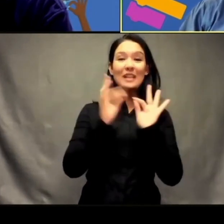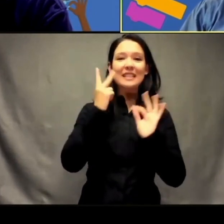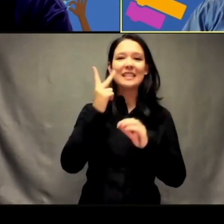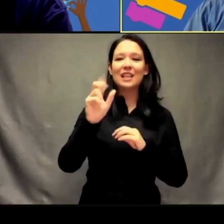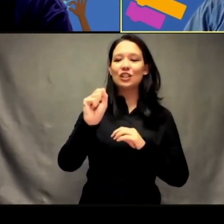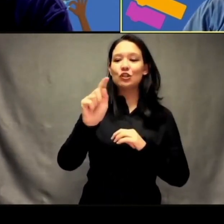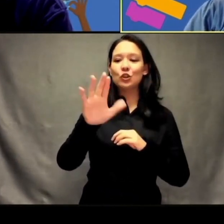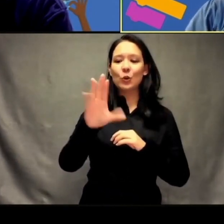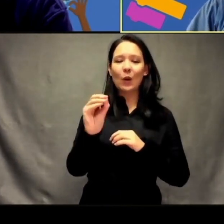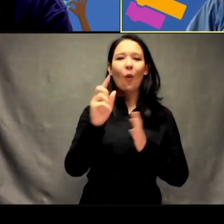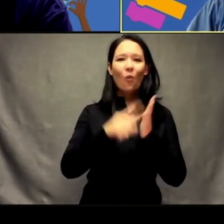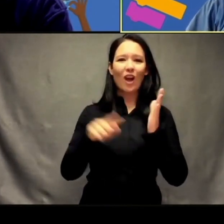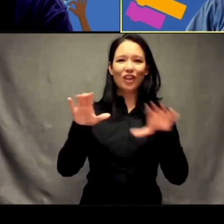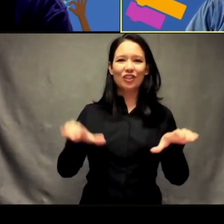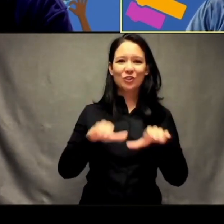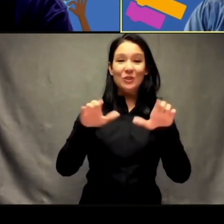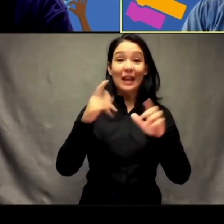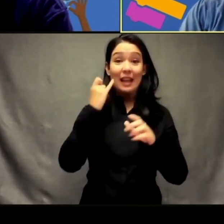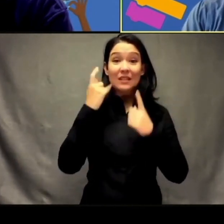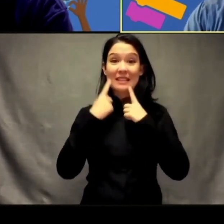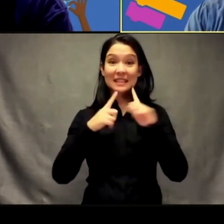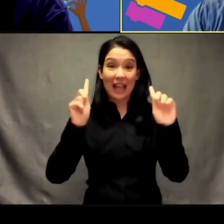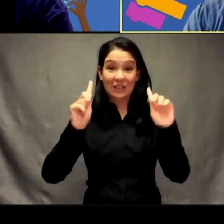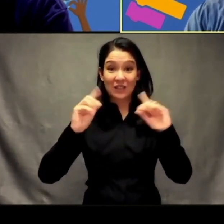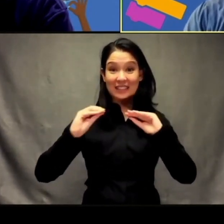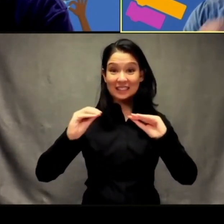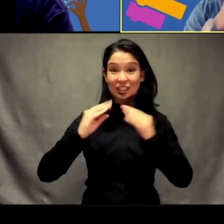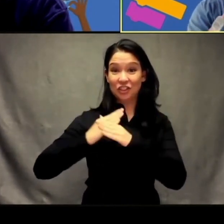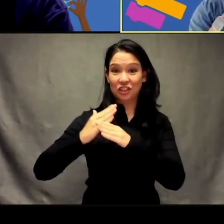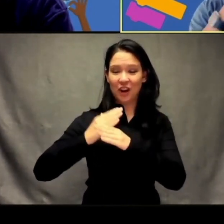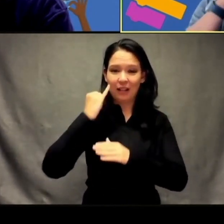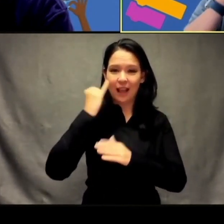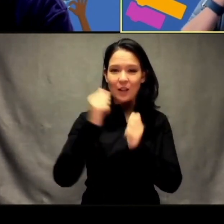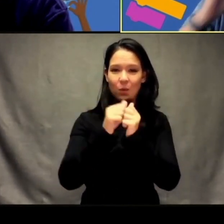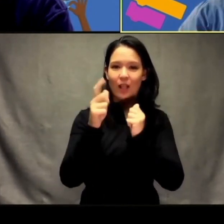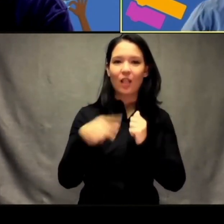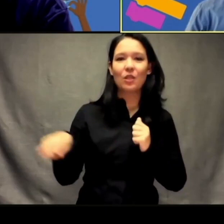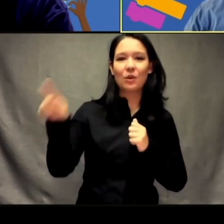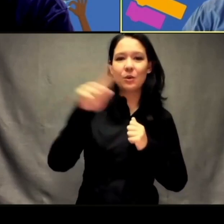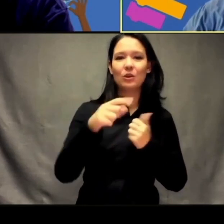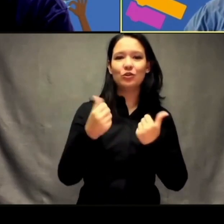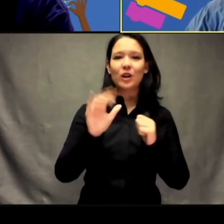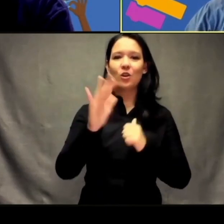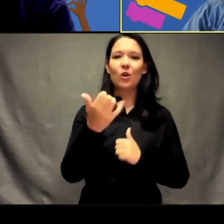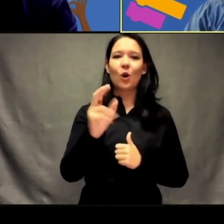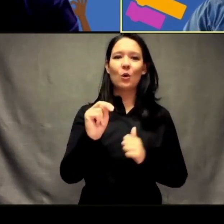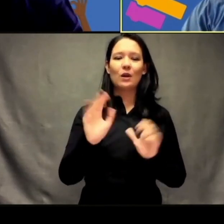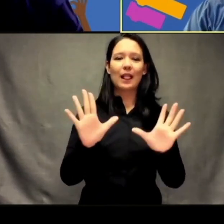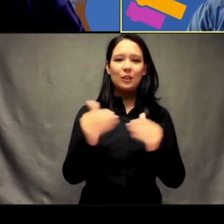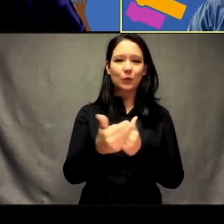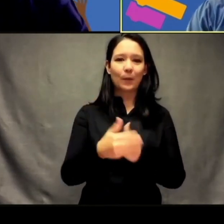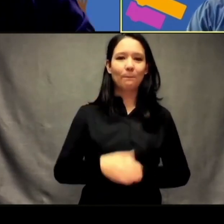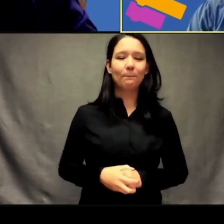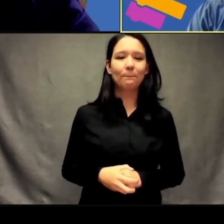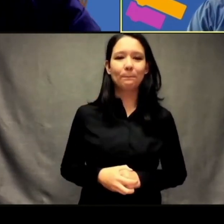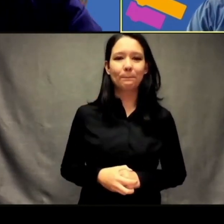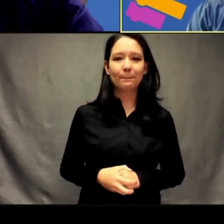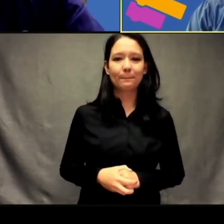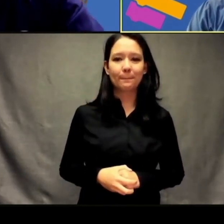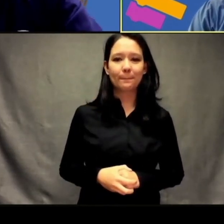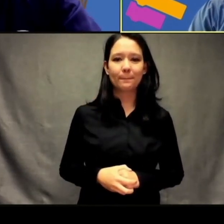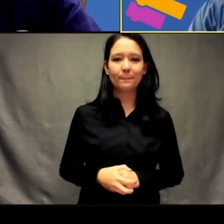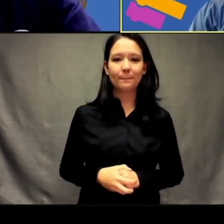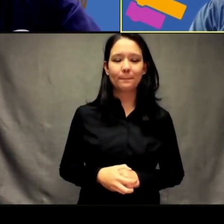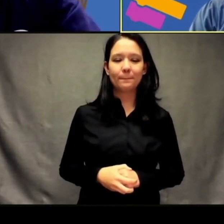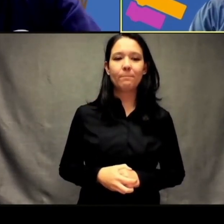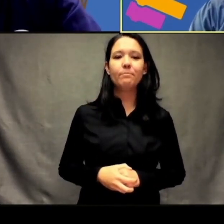you are doing if we're actually being successful and sharing these ideas with you so you can try them in your own classroom. As you are